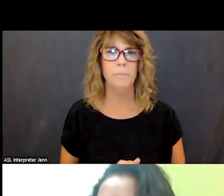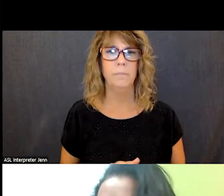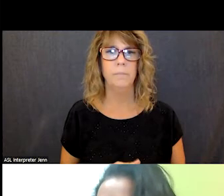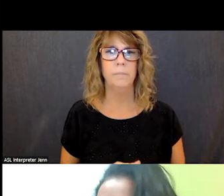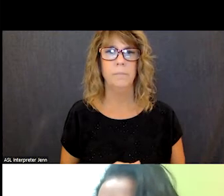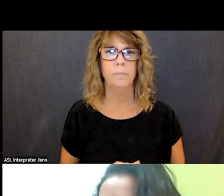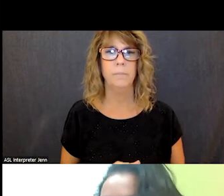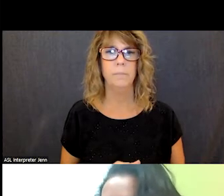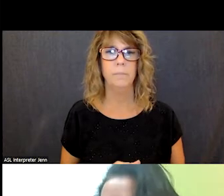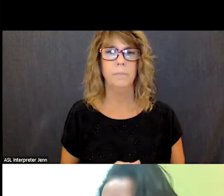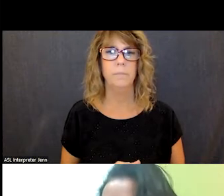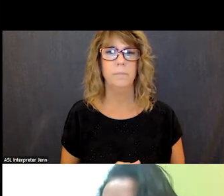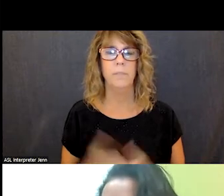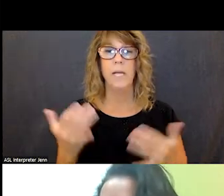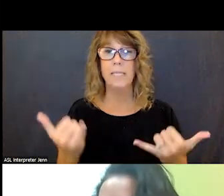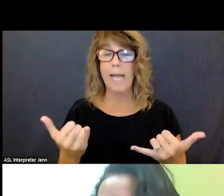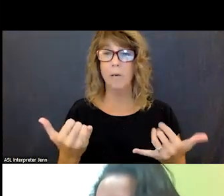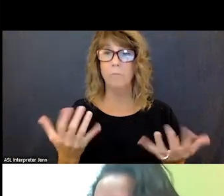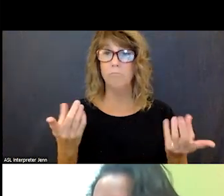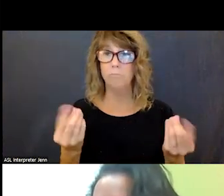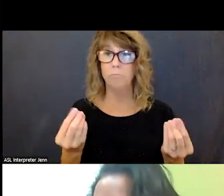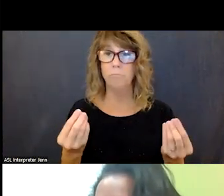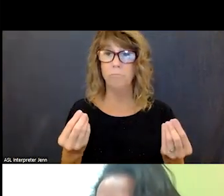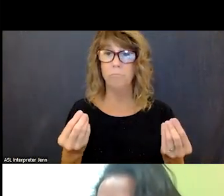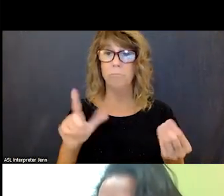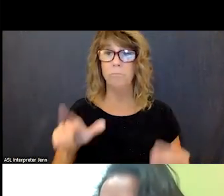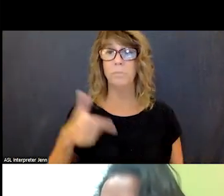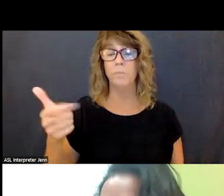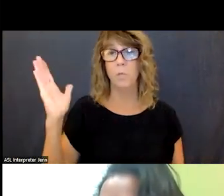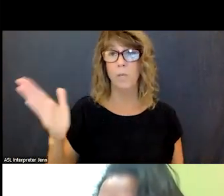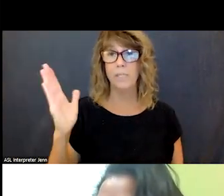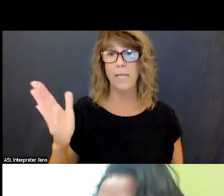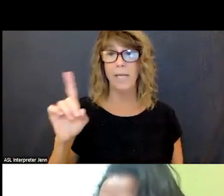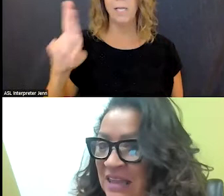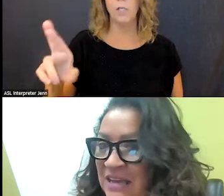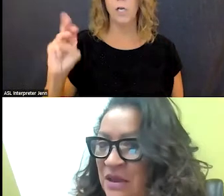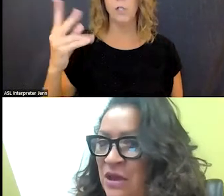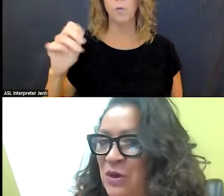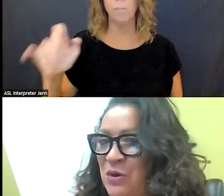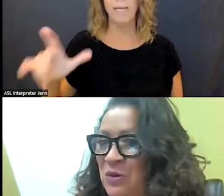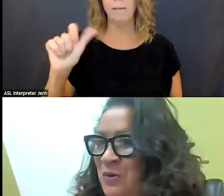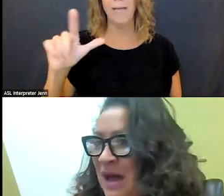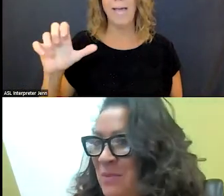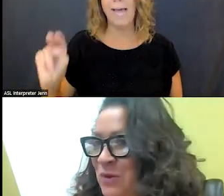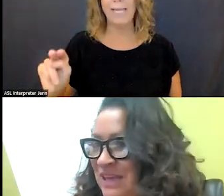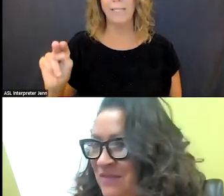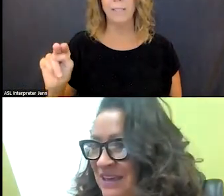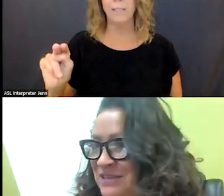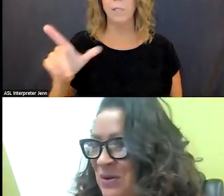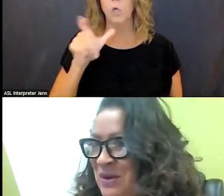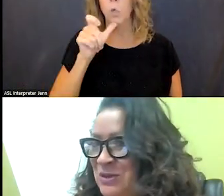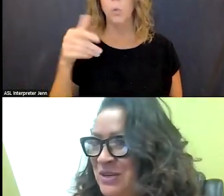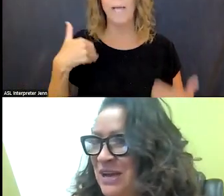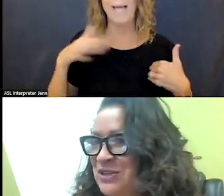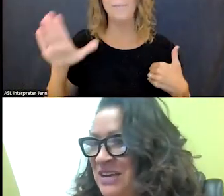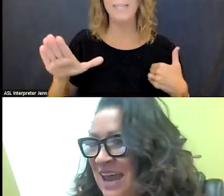I am at this point going to turn the presentation over to Dr. Michael Allen, who will give his